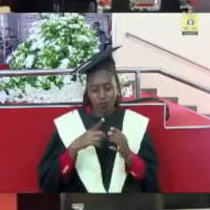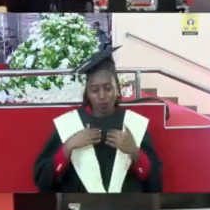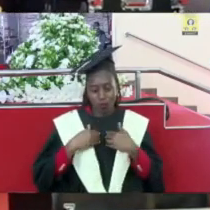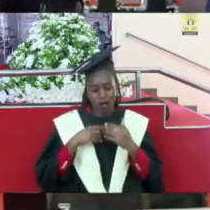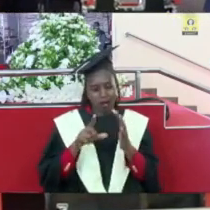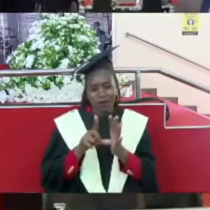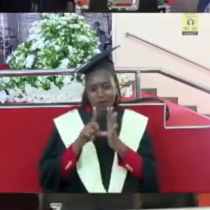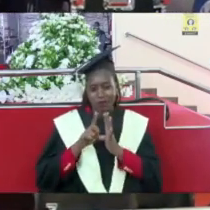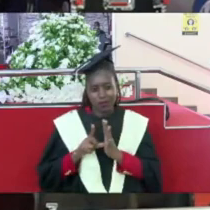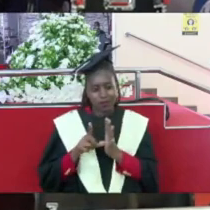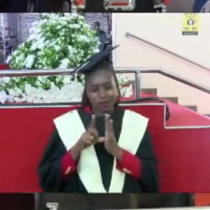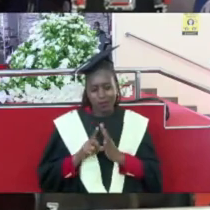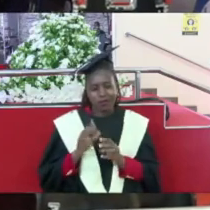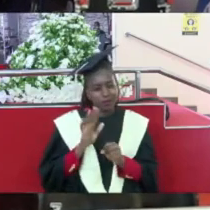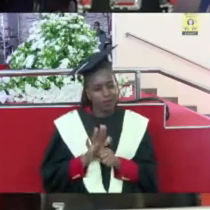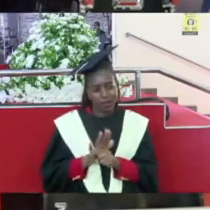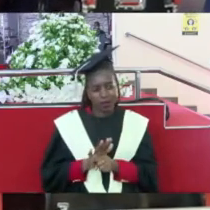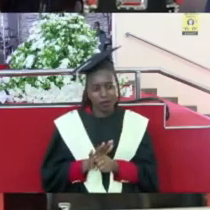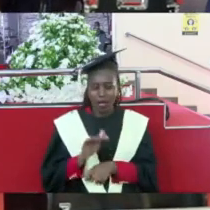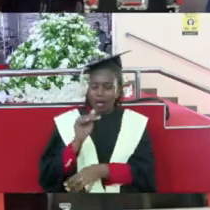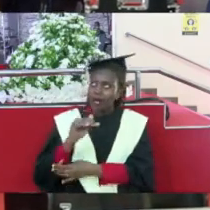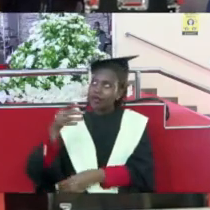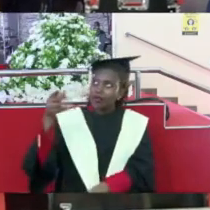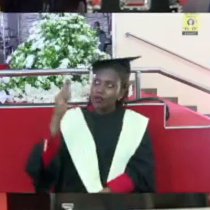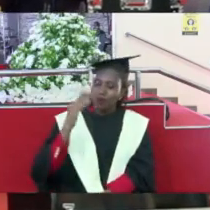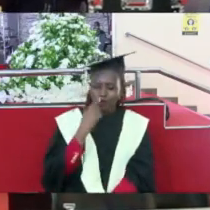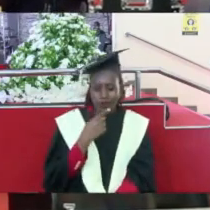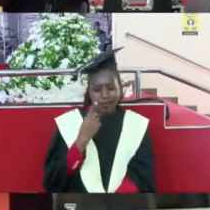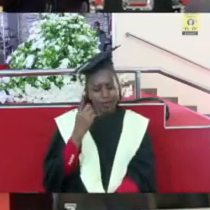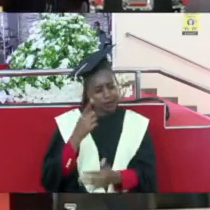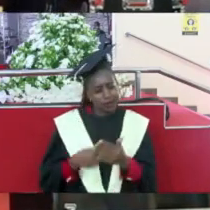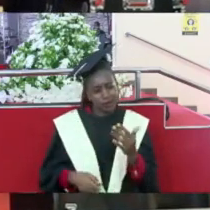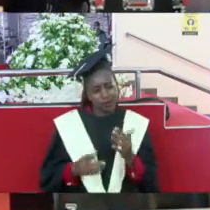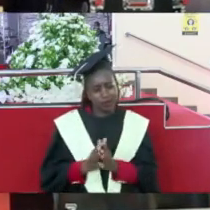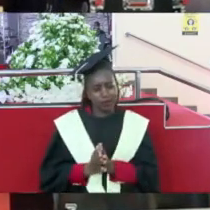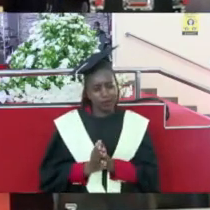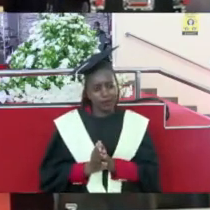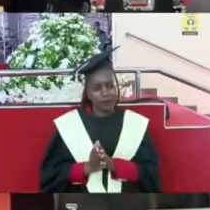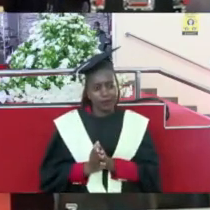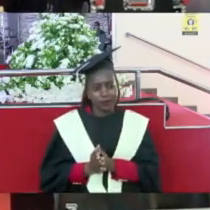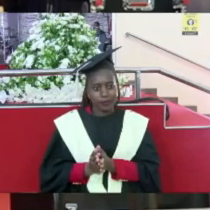house and saying God is coming. Muulize Mungu, unasema nini? Ask God, what are you saying?